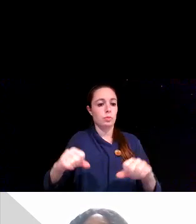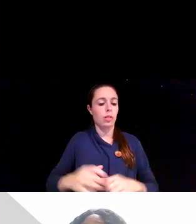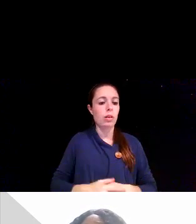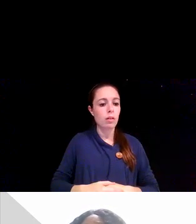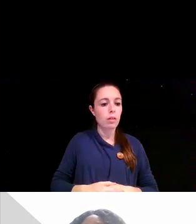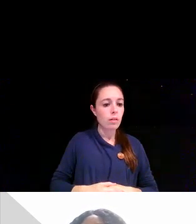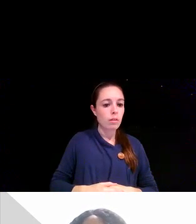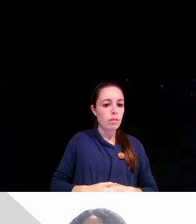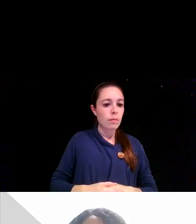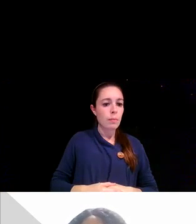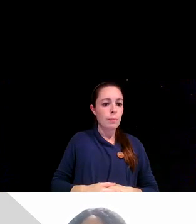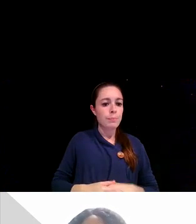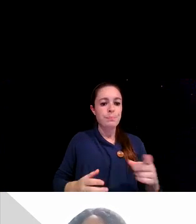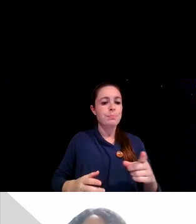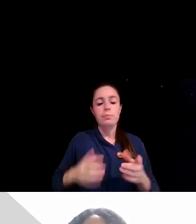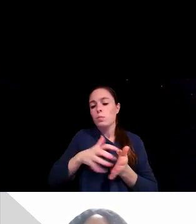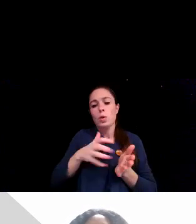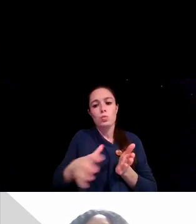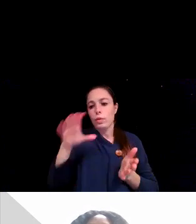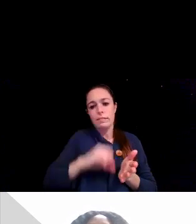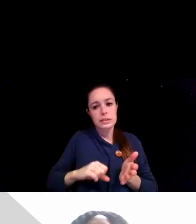Now, these are just estimates.